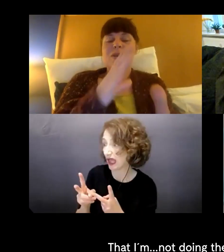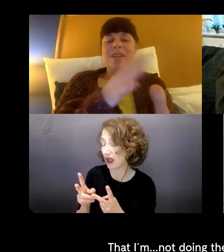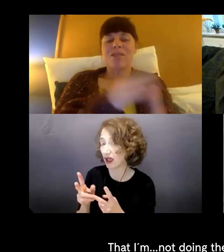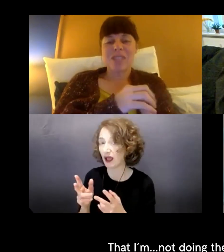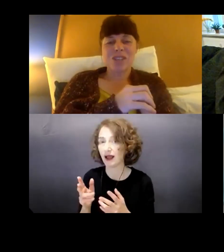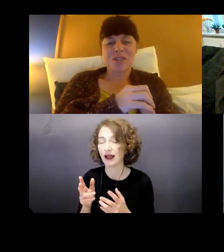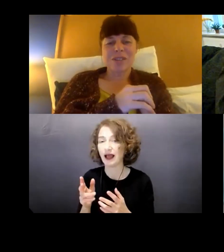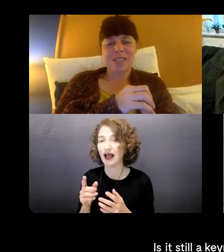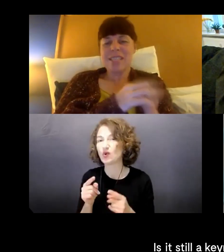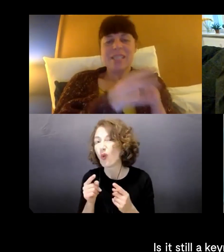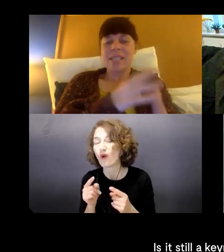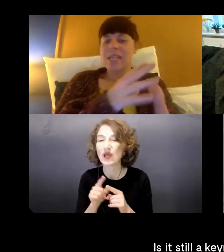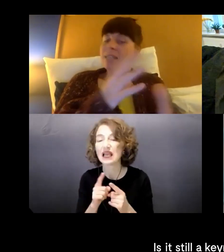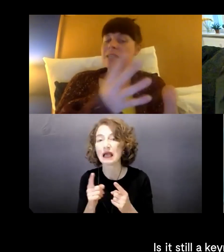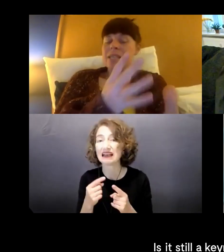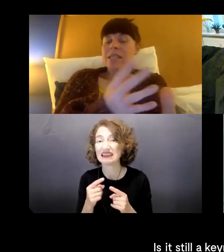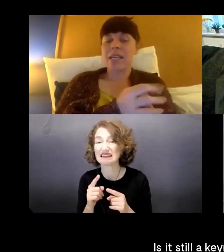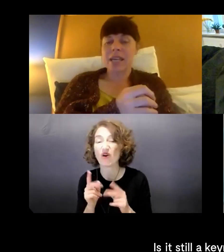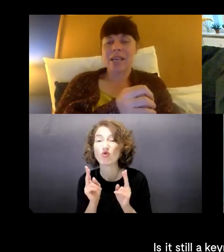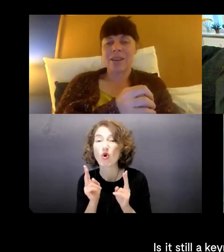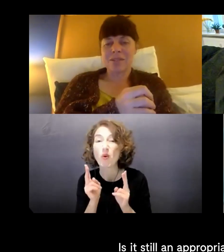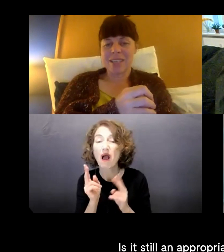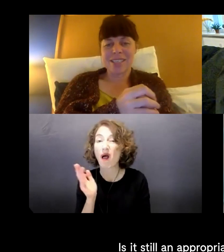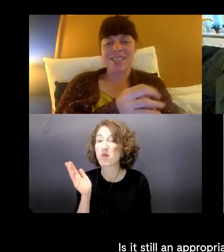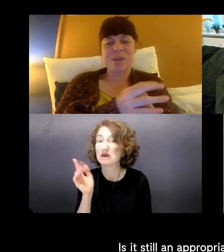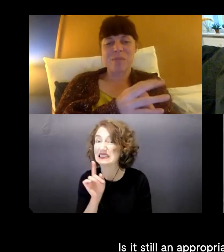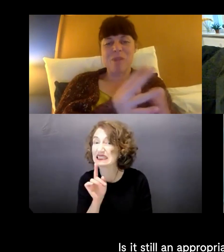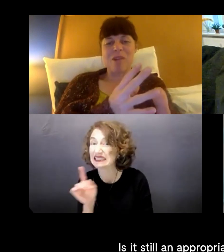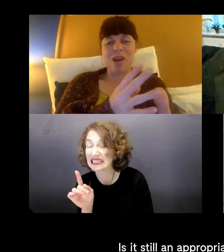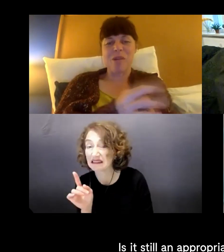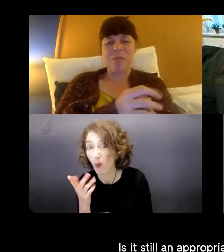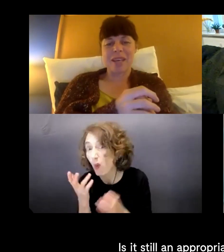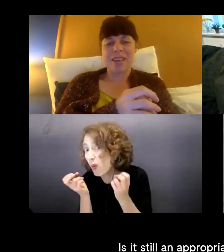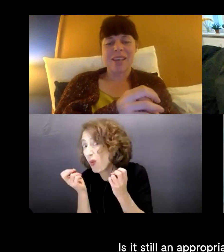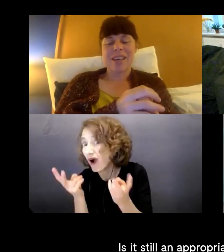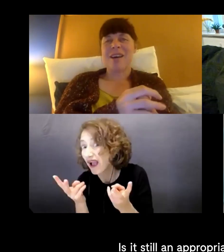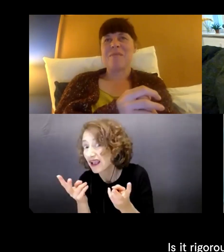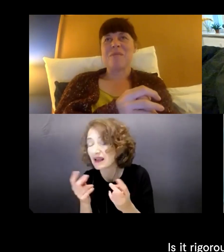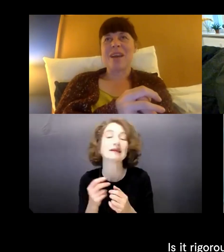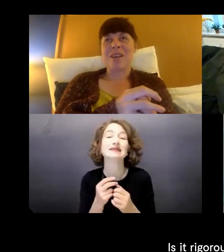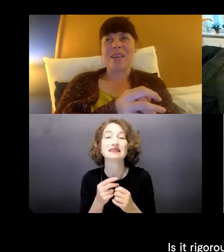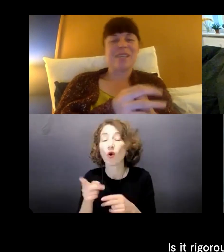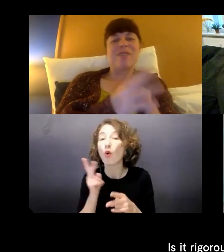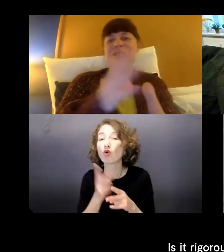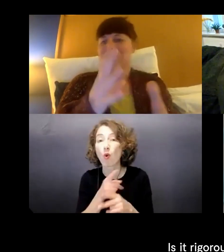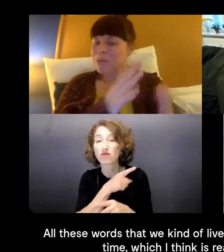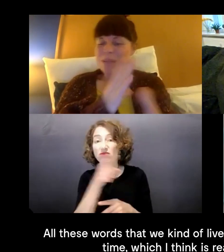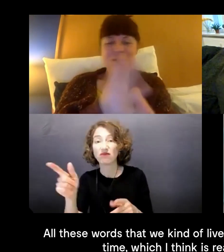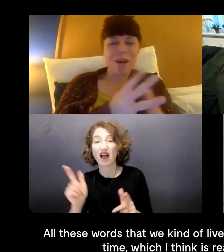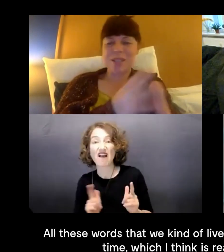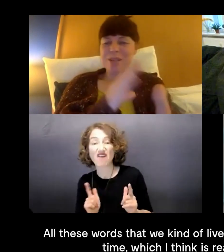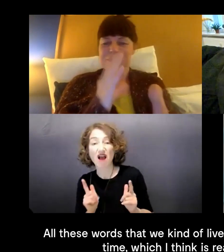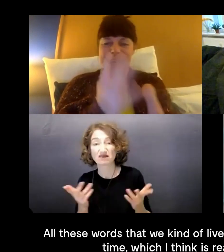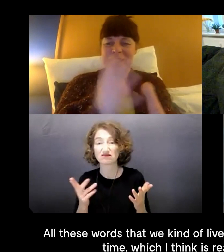not doing the traditional? Is it still a keynote? Is it still an appropriate opening? Where, is it rigorous? All